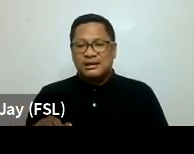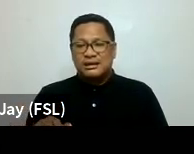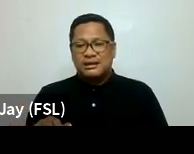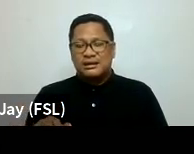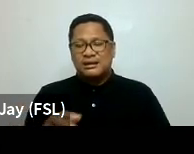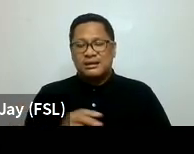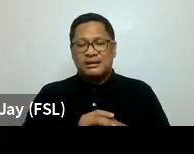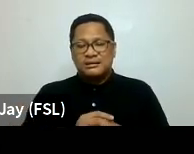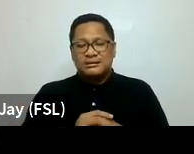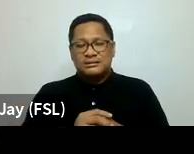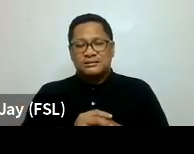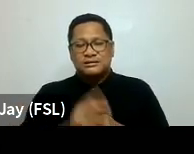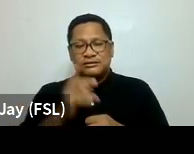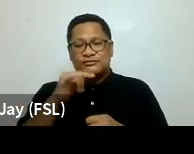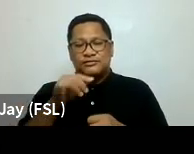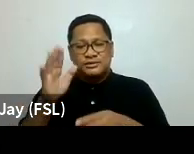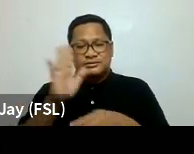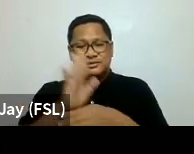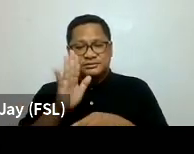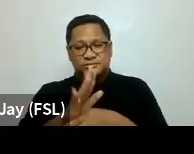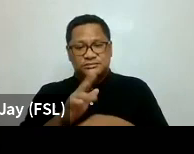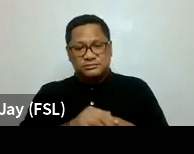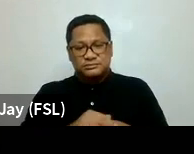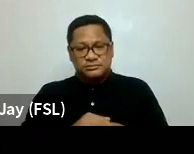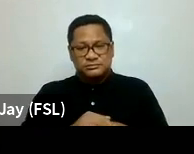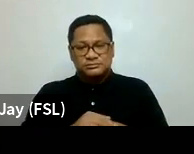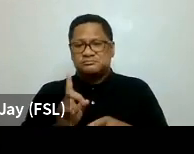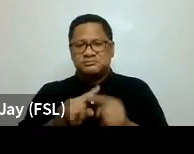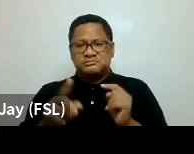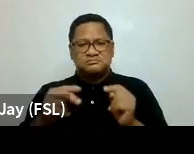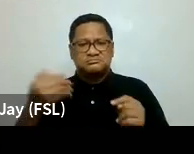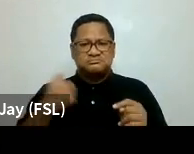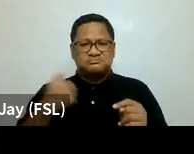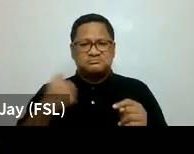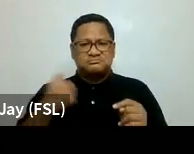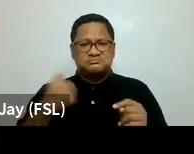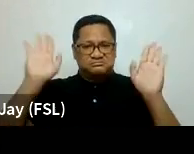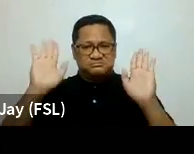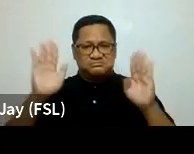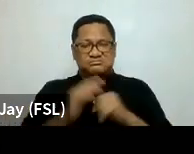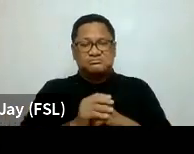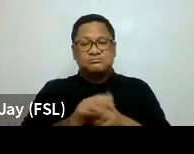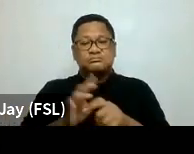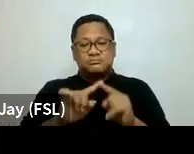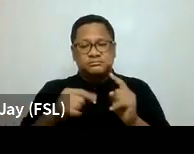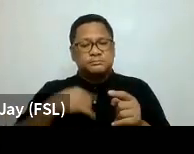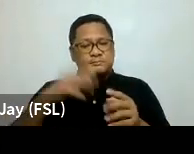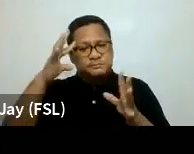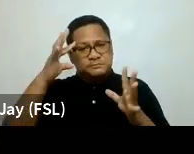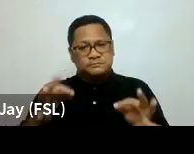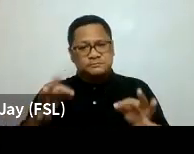the movie business. Although I'm not actually giving up din naman. But I decided